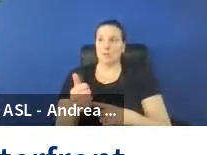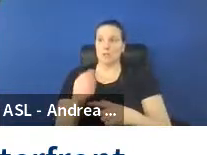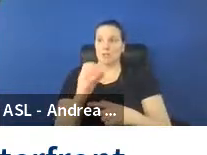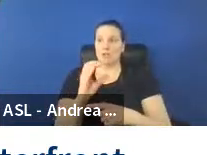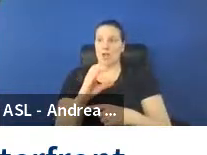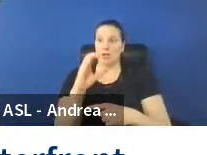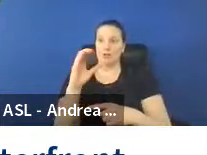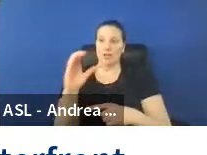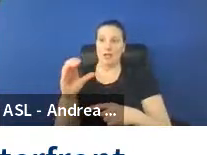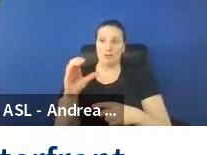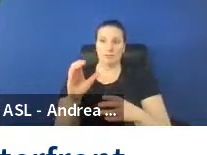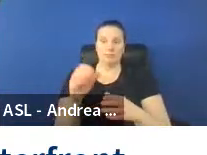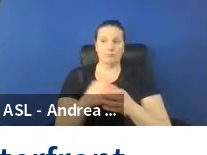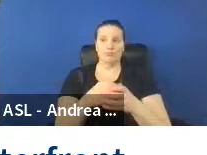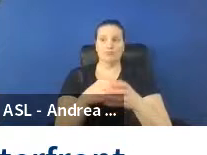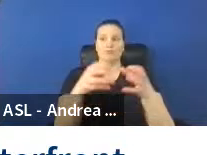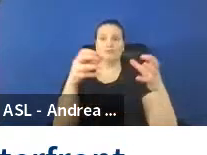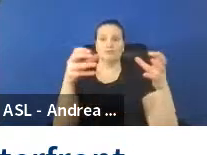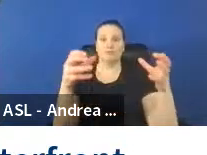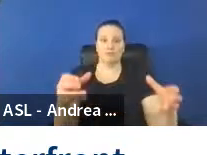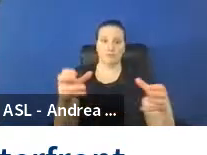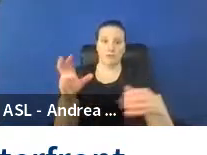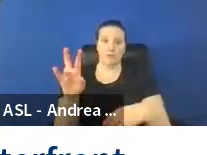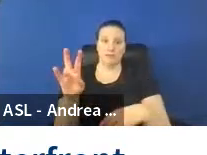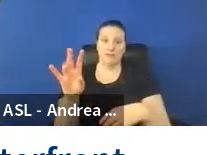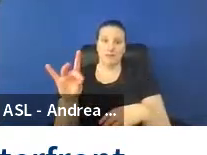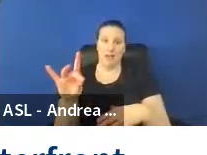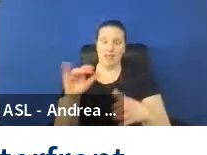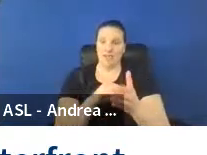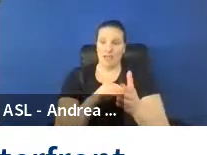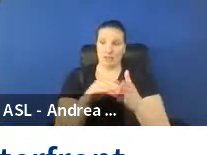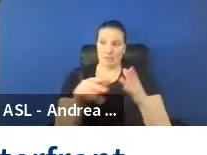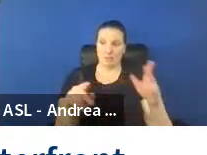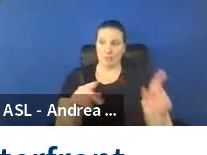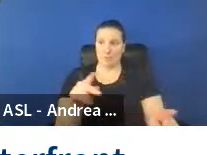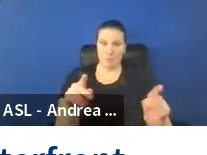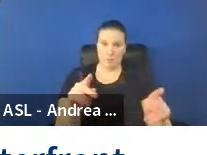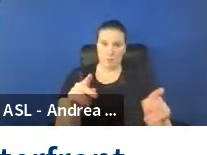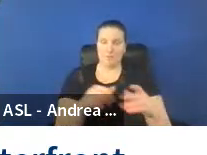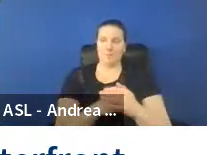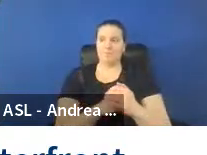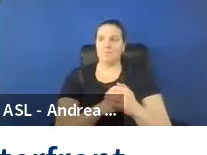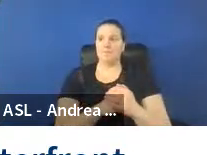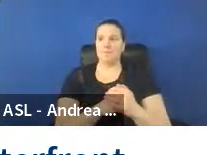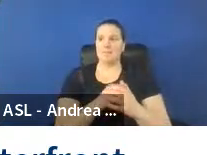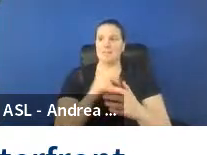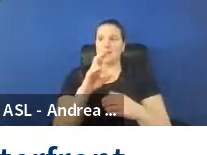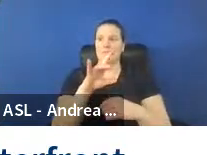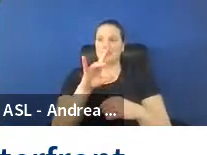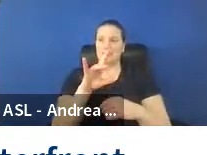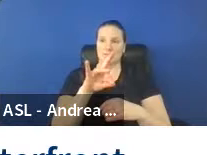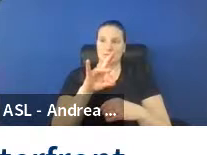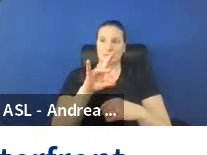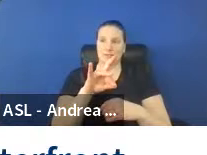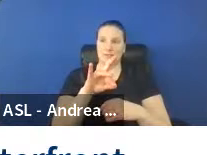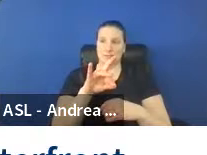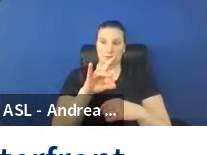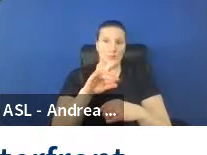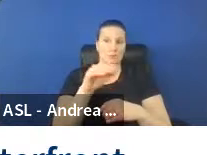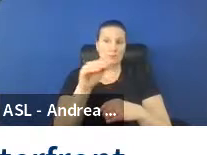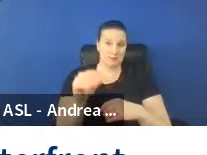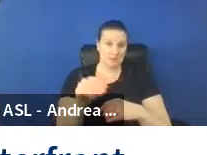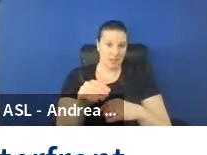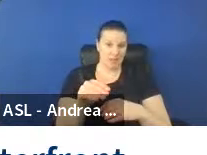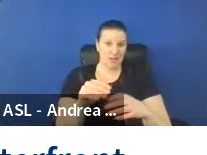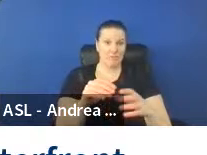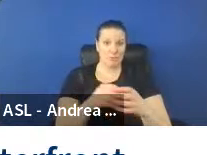County's population has grown by nearly 78,000, and 76% of those, excuse me, of